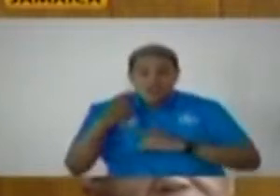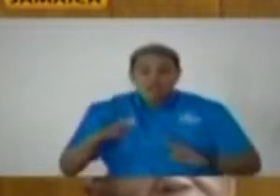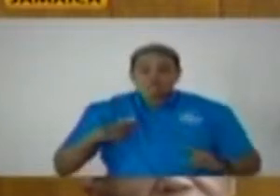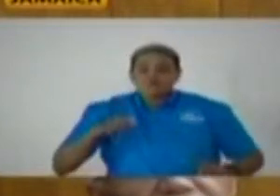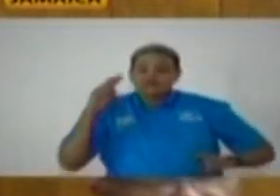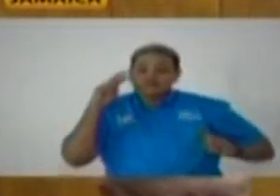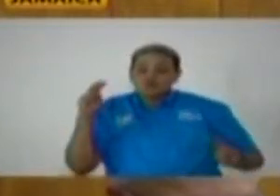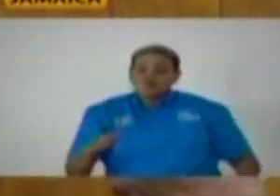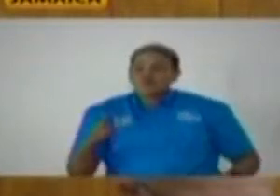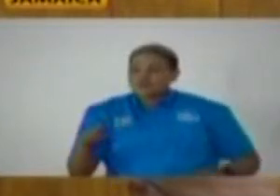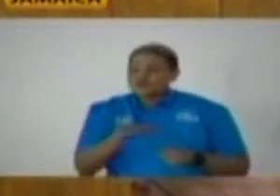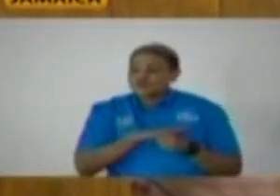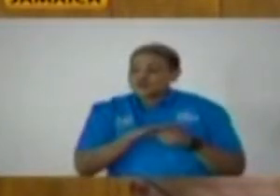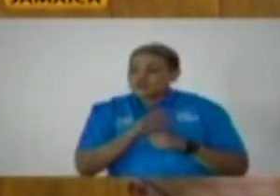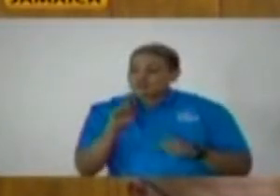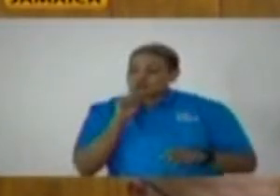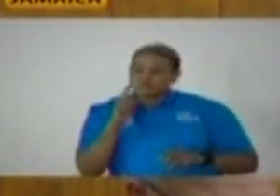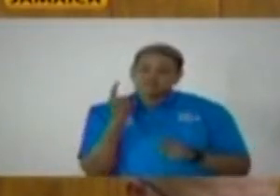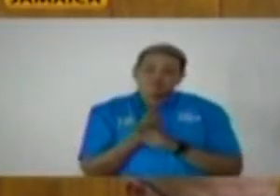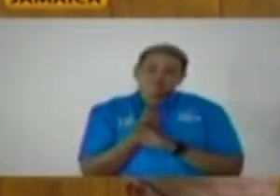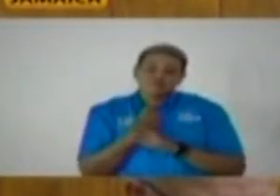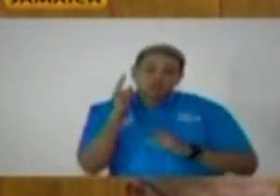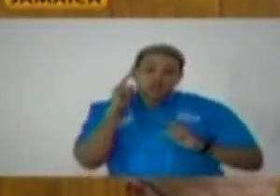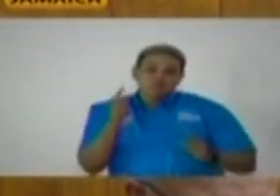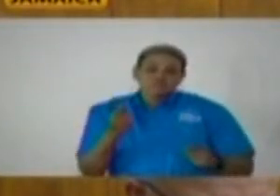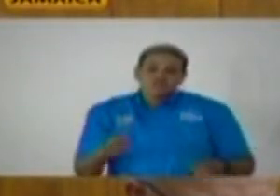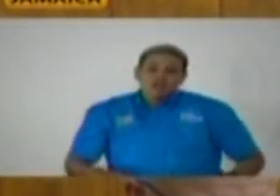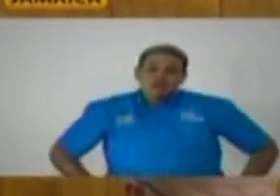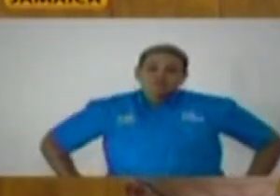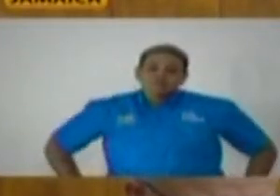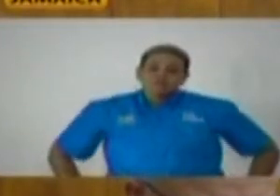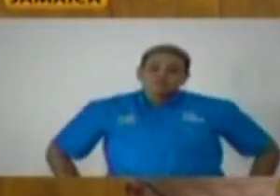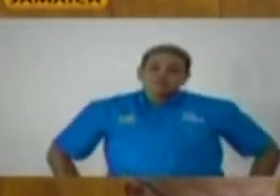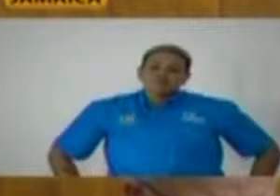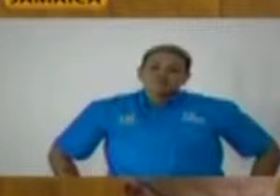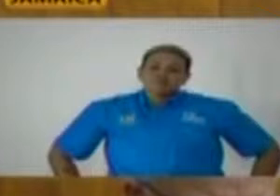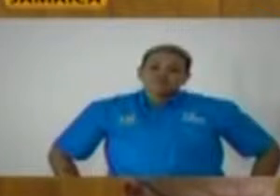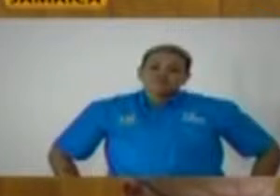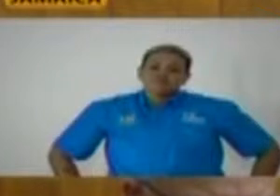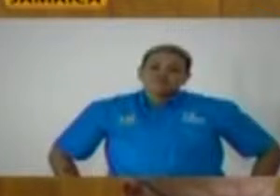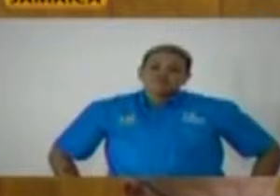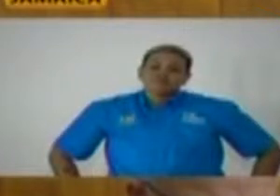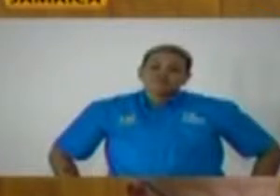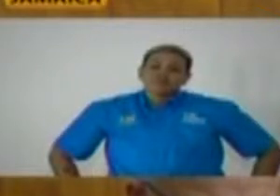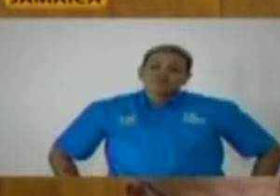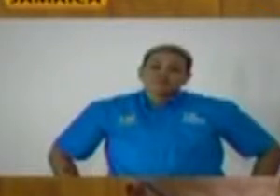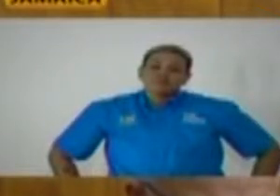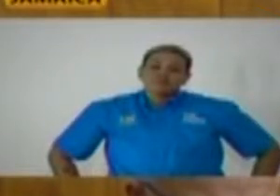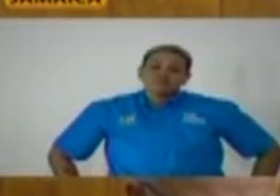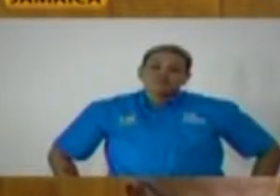look at the zoning and we have to look at the issues. And I would put on the table,